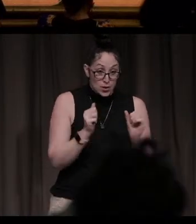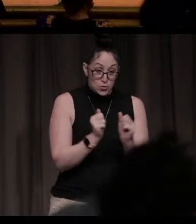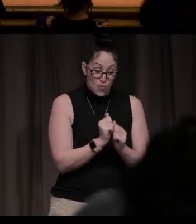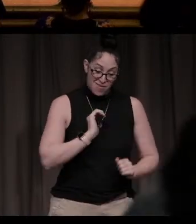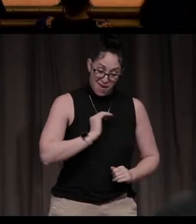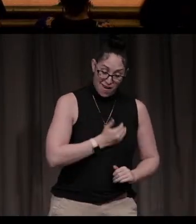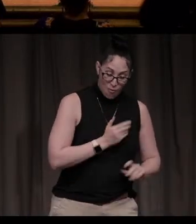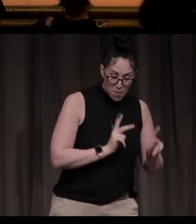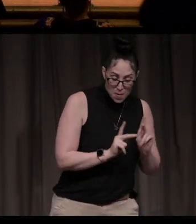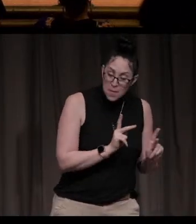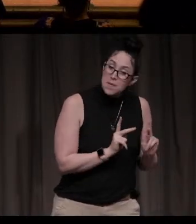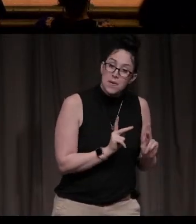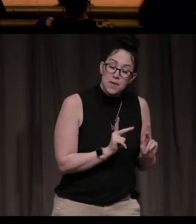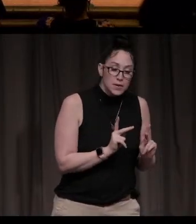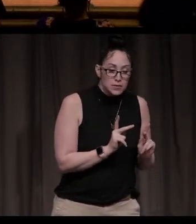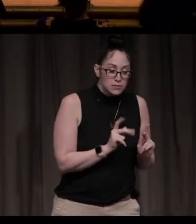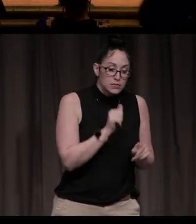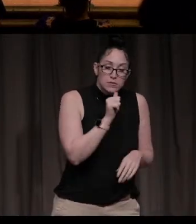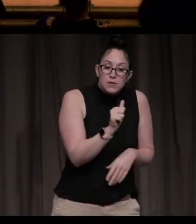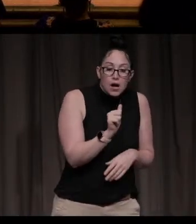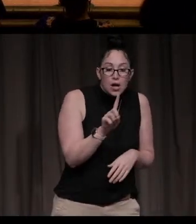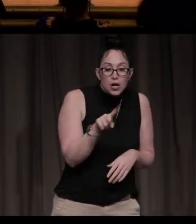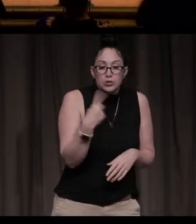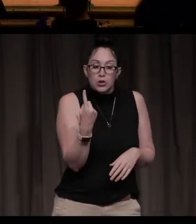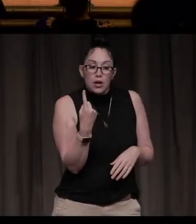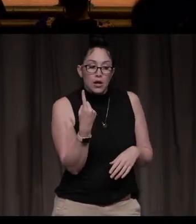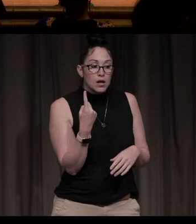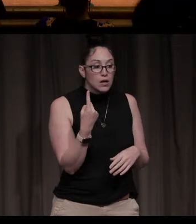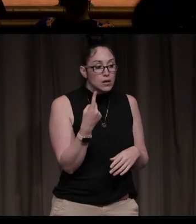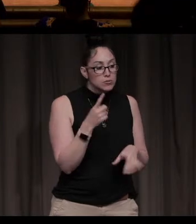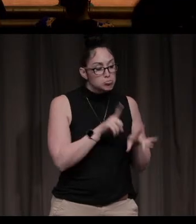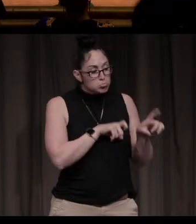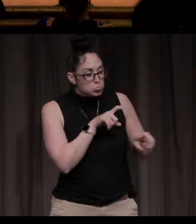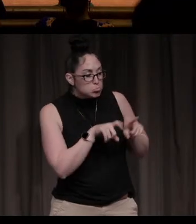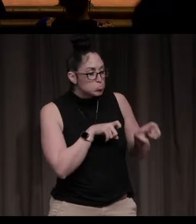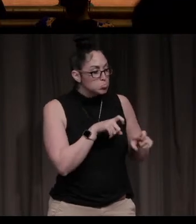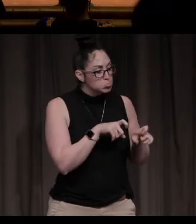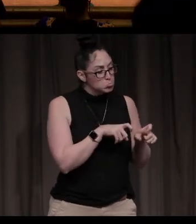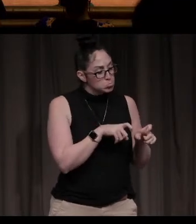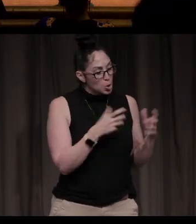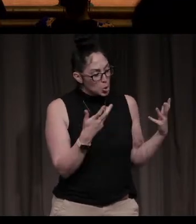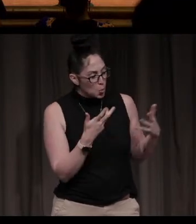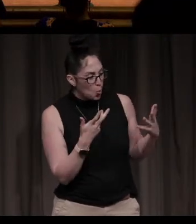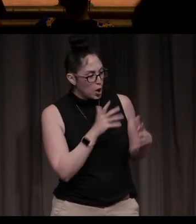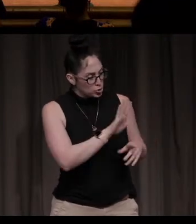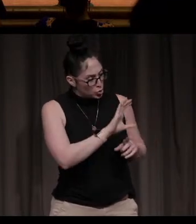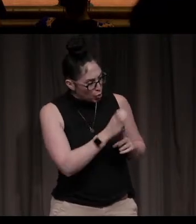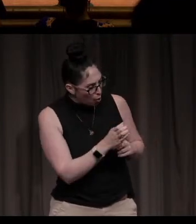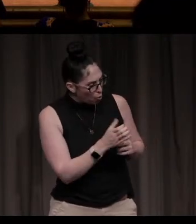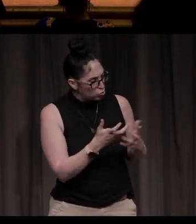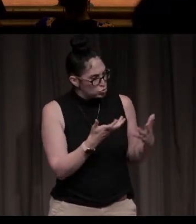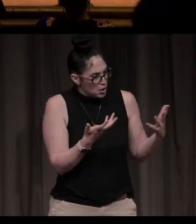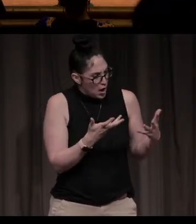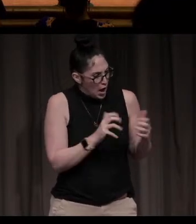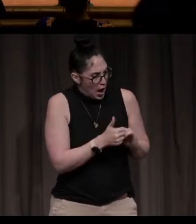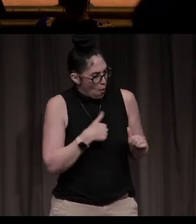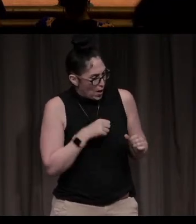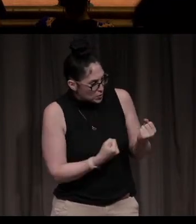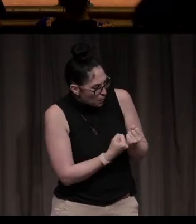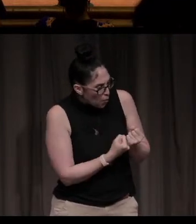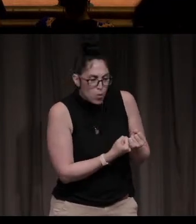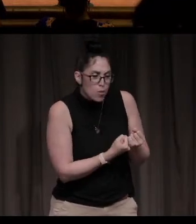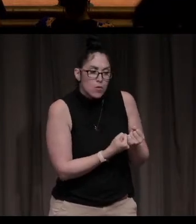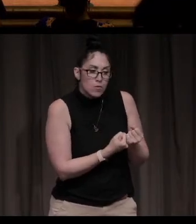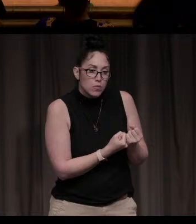people isn't just about an inquiry of finding out more about what is Seminole culture, how can I support Seminole culture. It's also